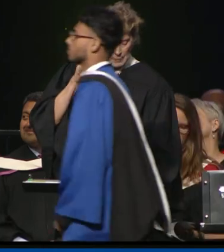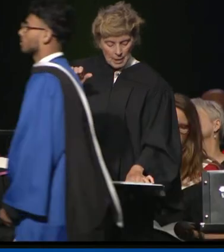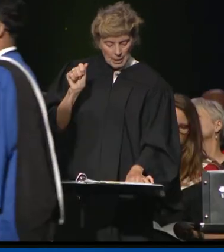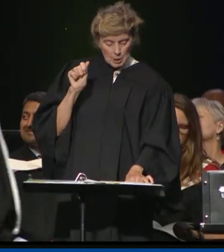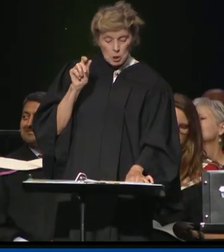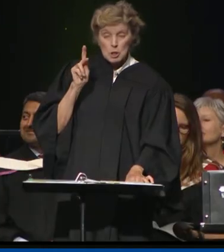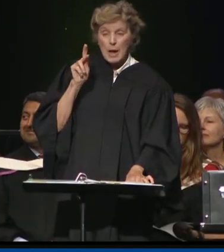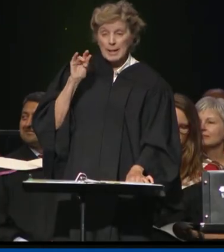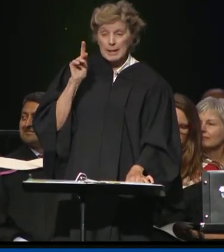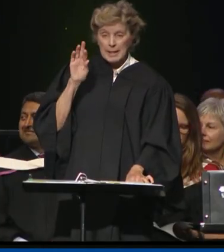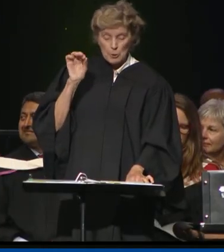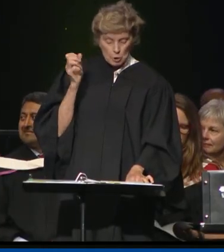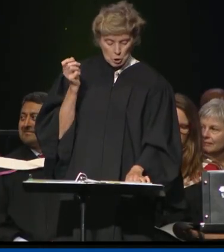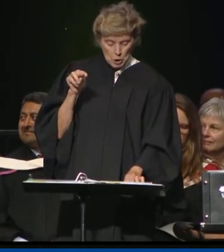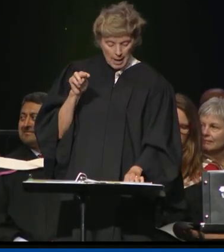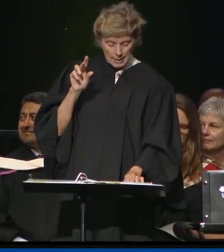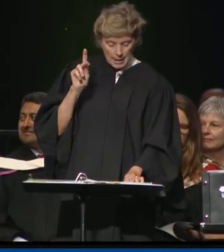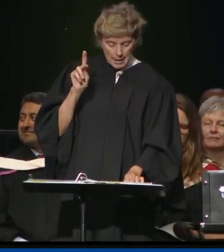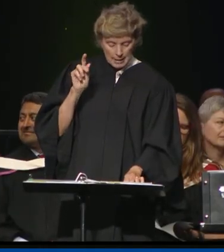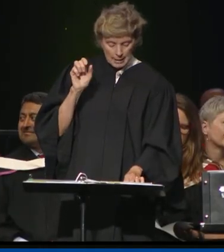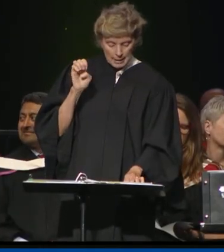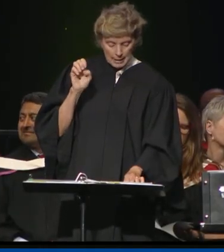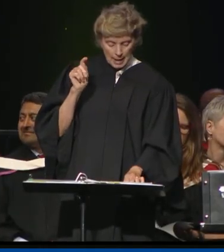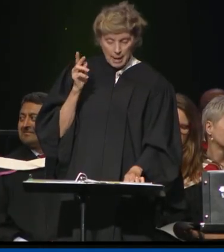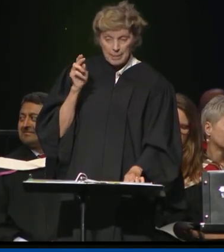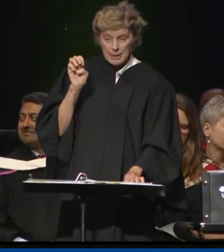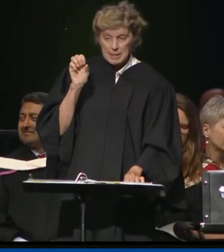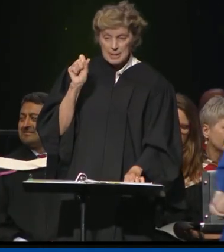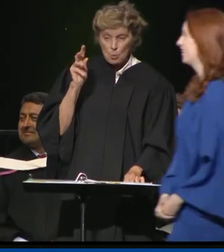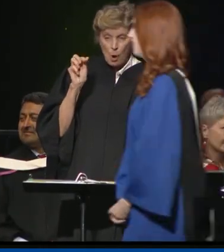Jackirshan Kethiswaran, with distinction.